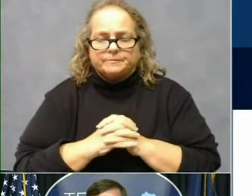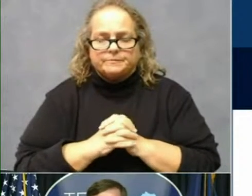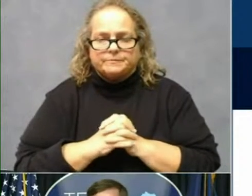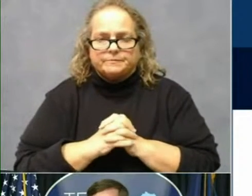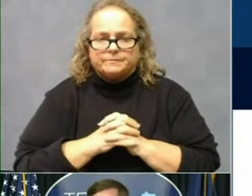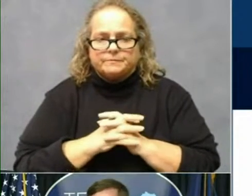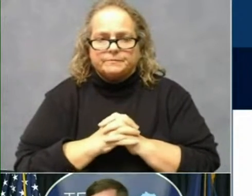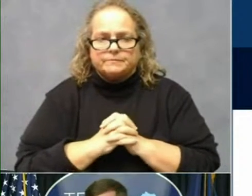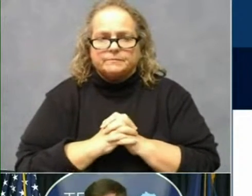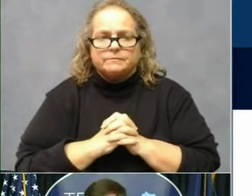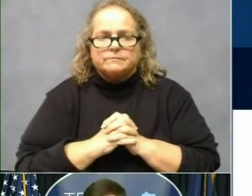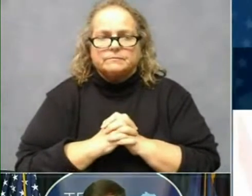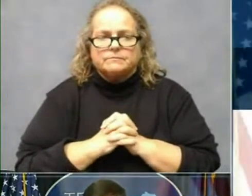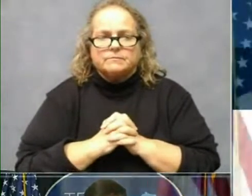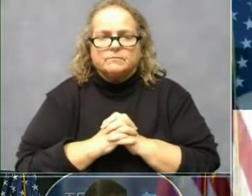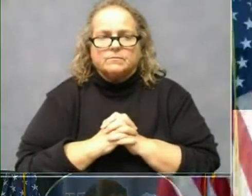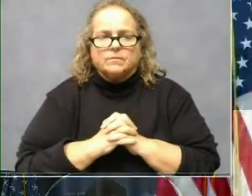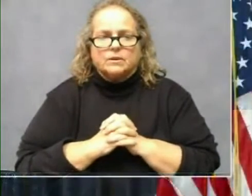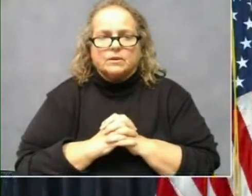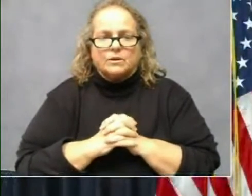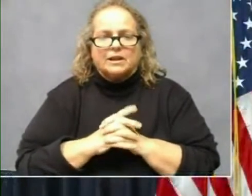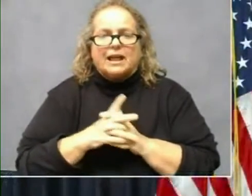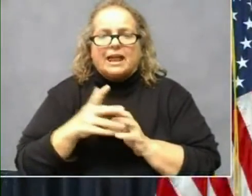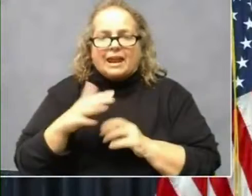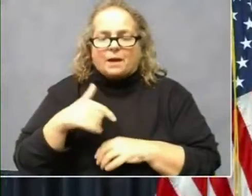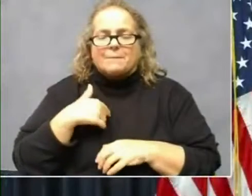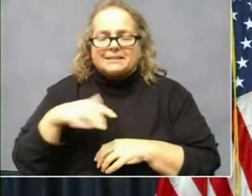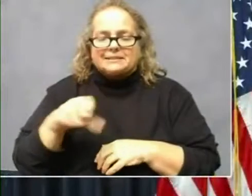Everybody take a breath, or let me take one.